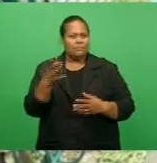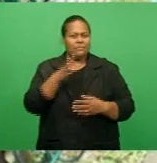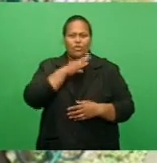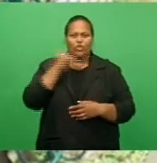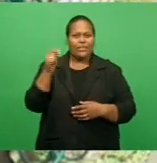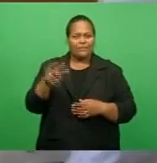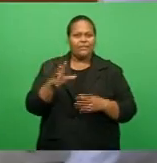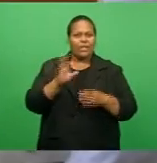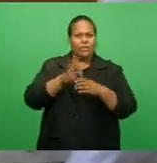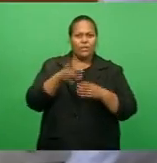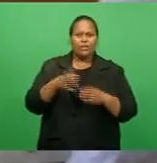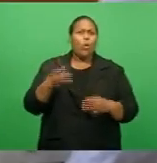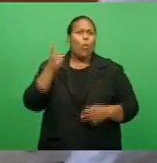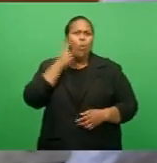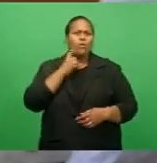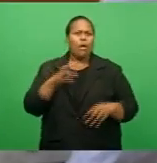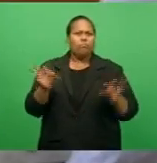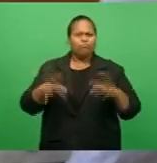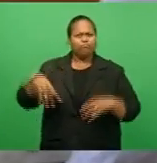frustrate residents.